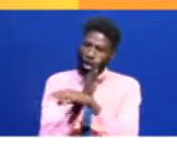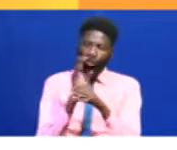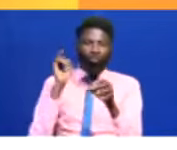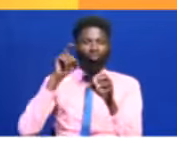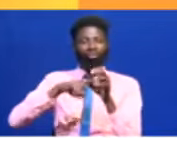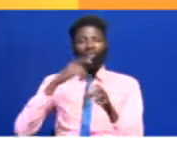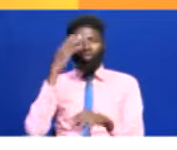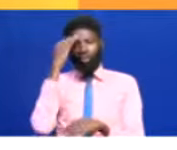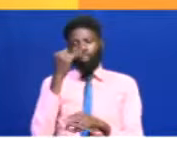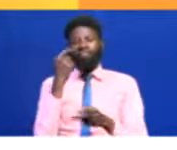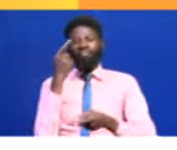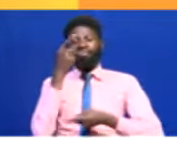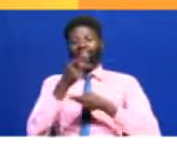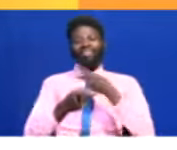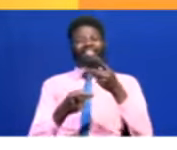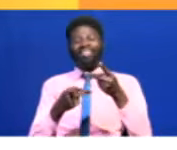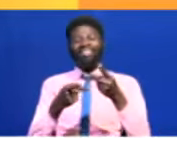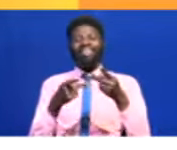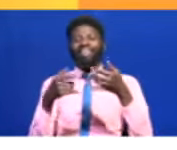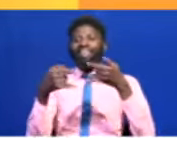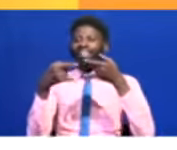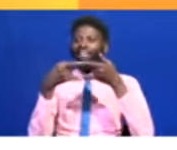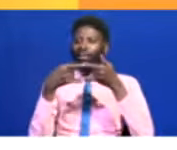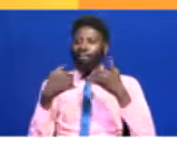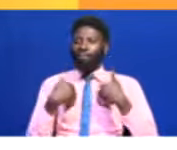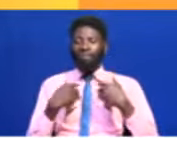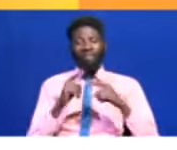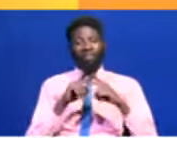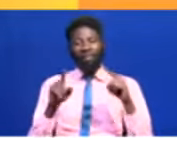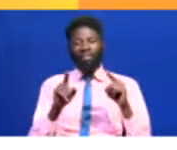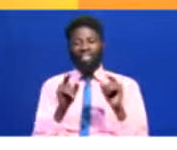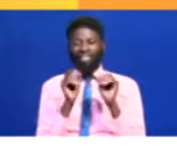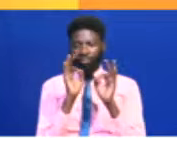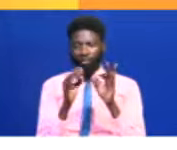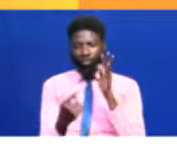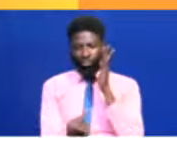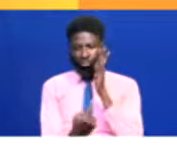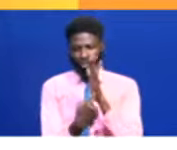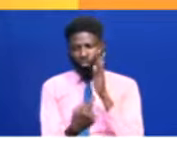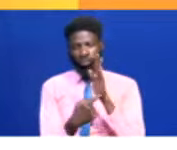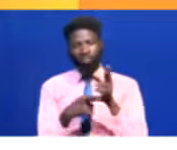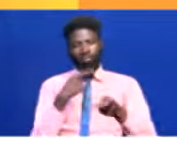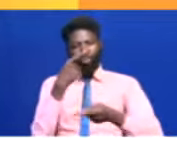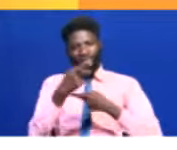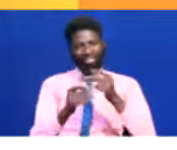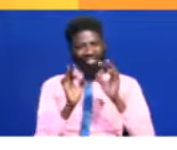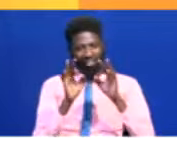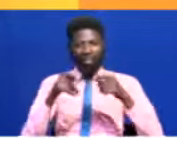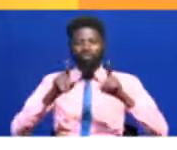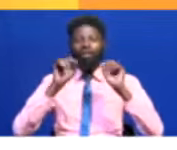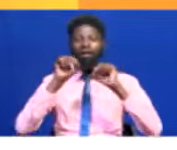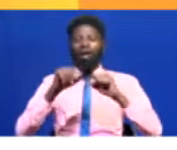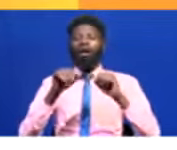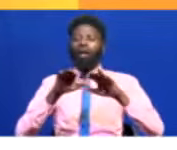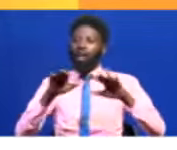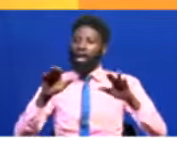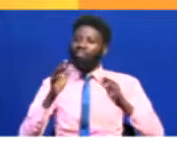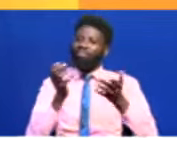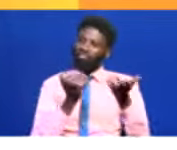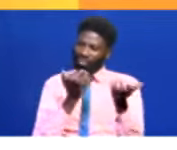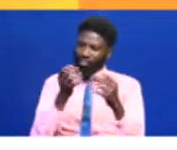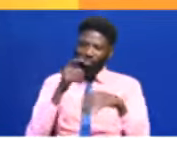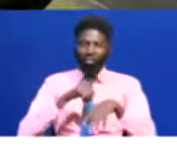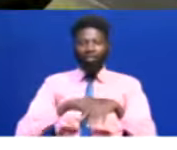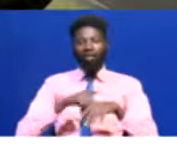But with digitization, proper digitization, you'll be able to transact seated in the comfort of your